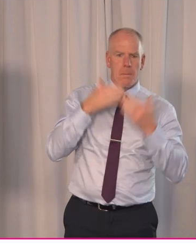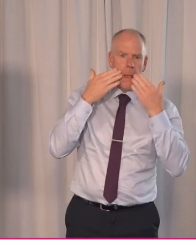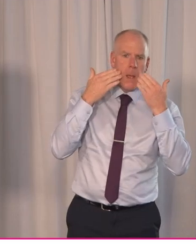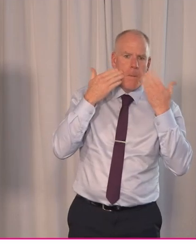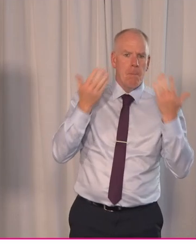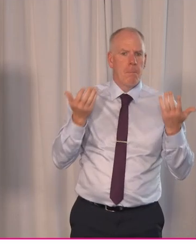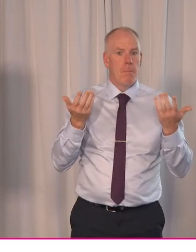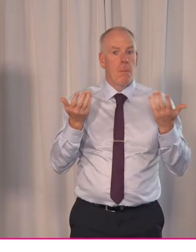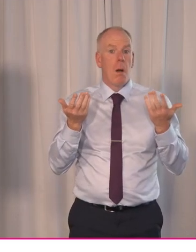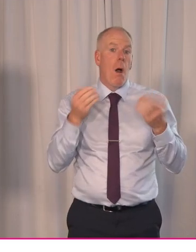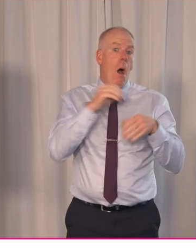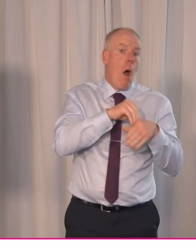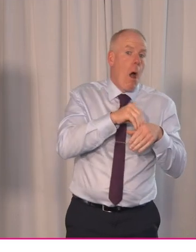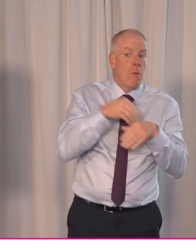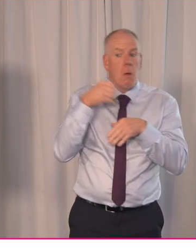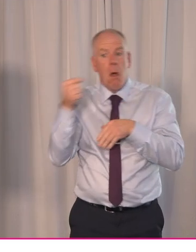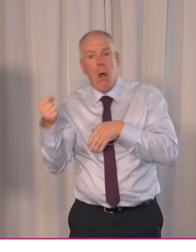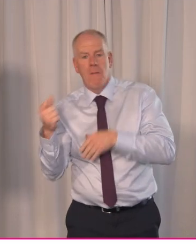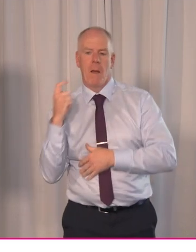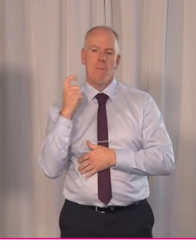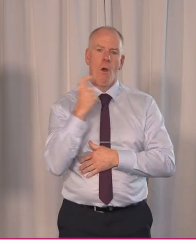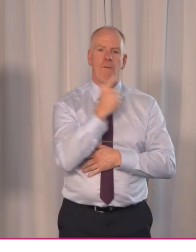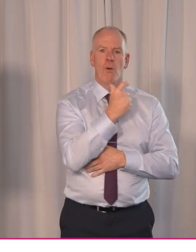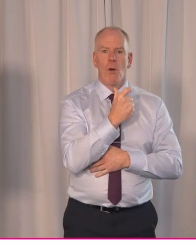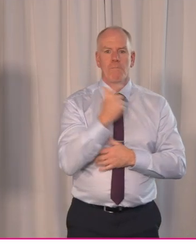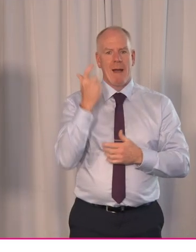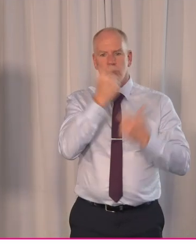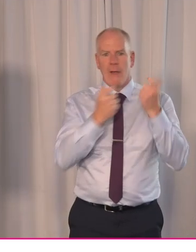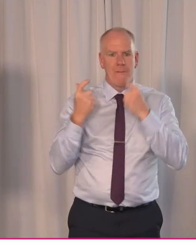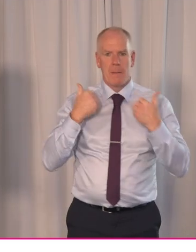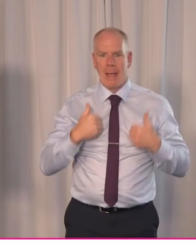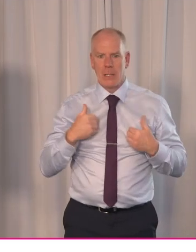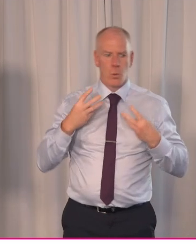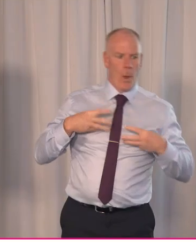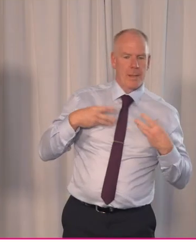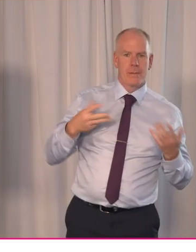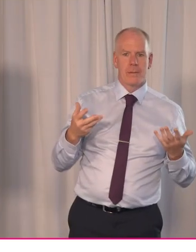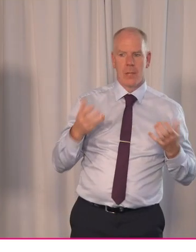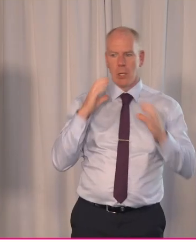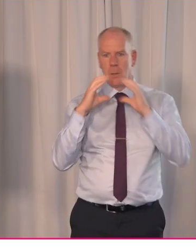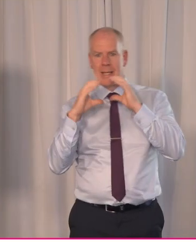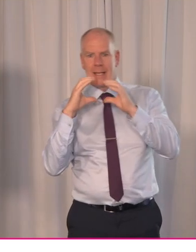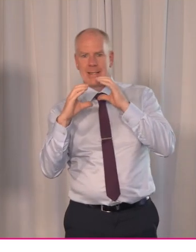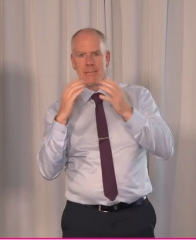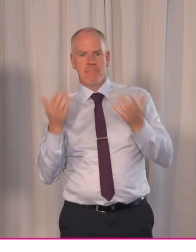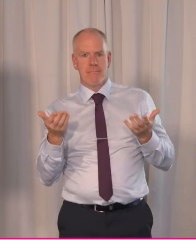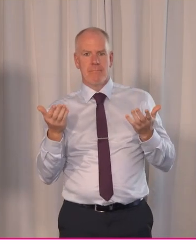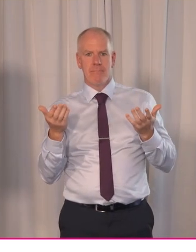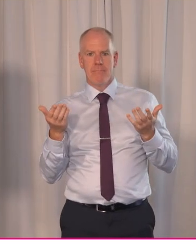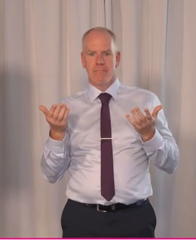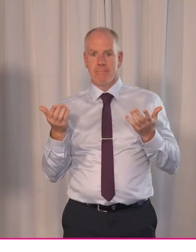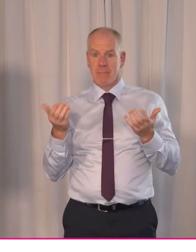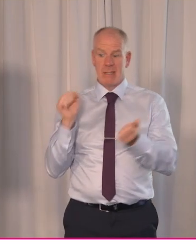or don't put on, the perfume, the aftershave we wear, how we communicate, and the